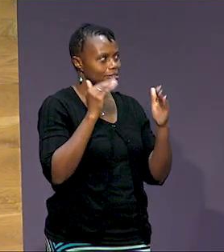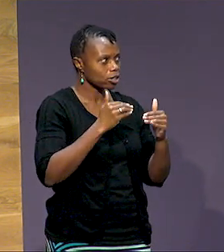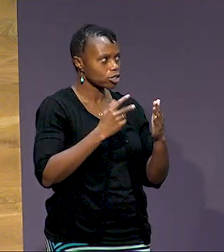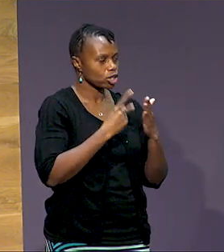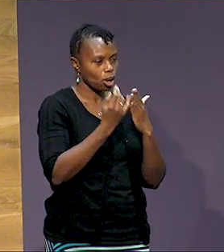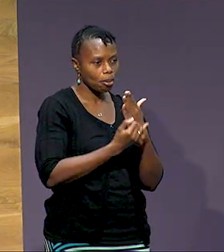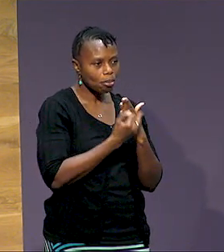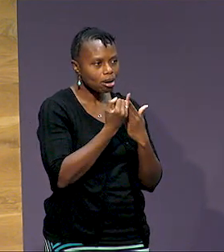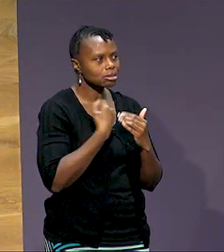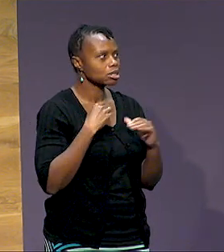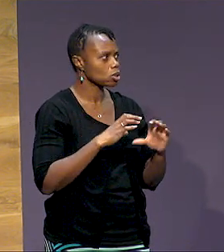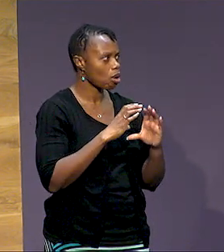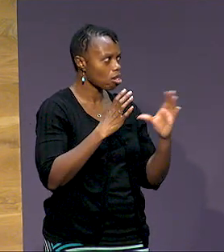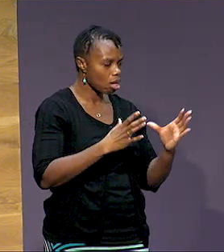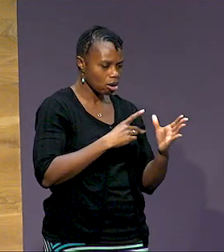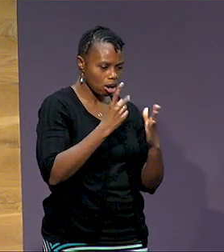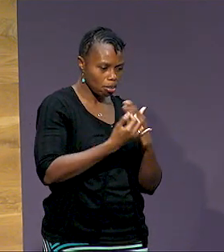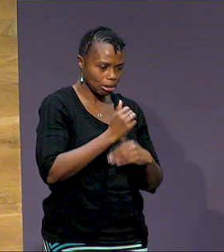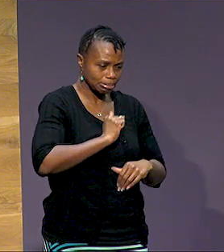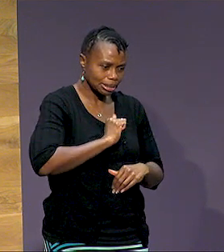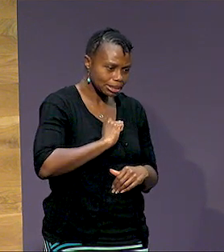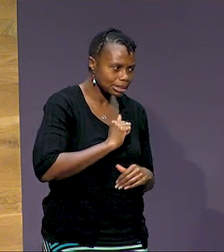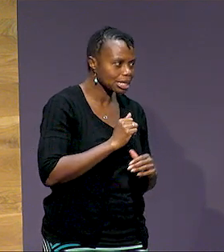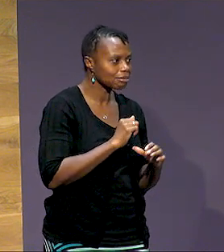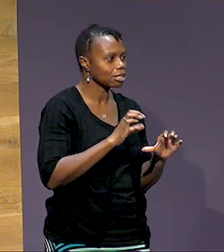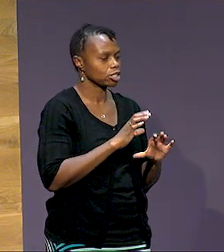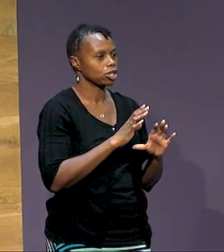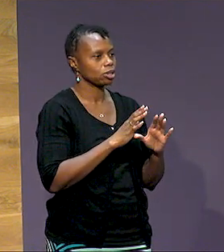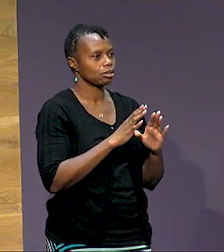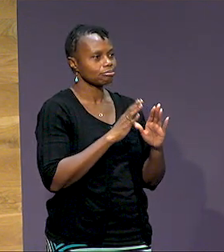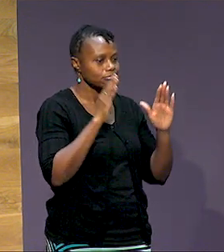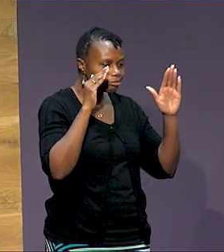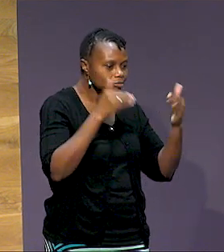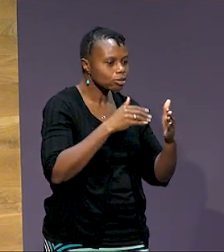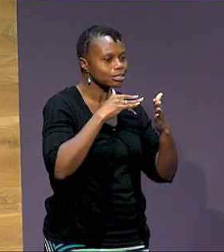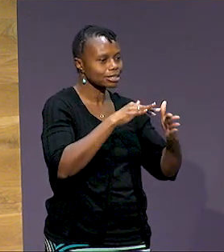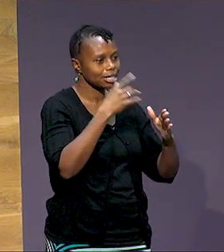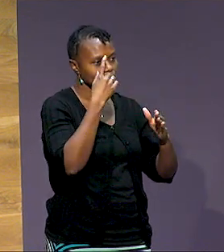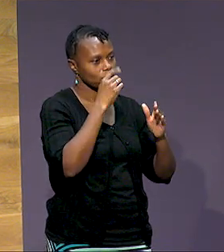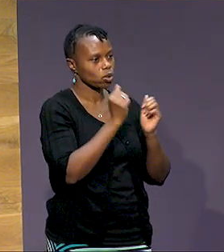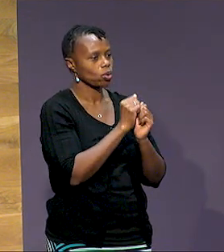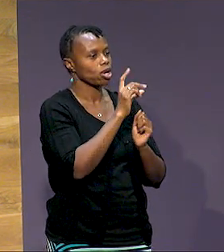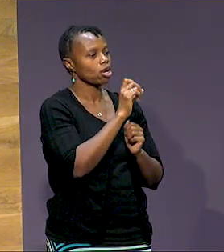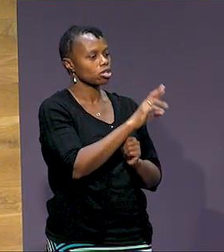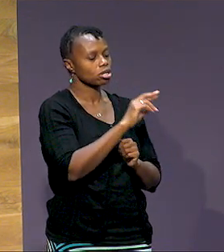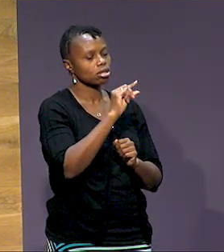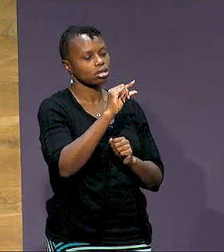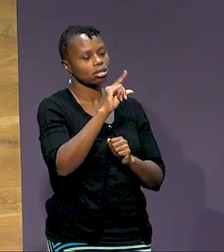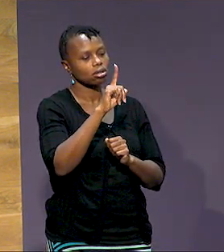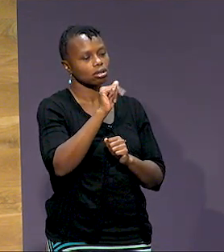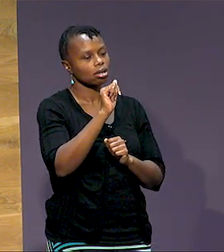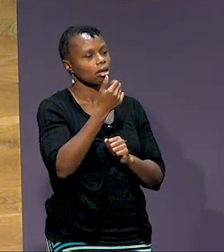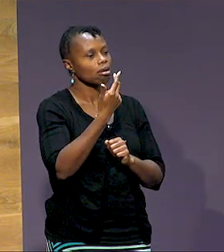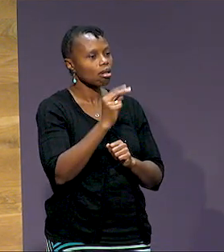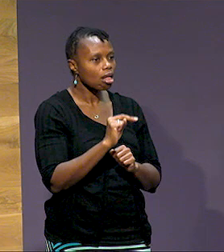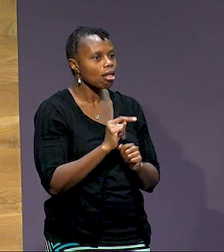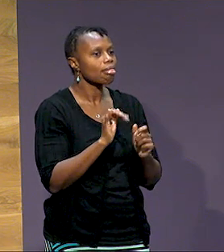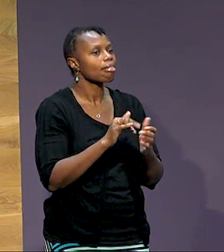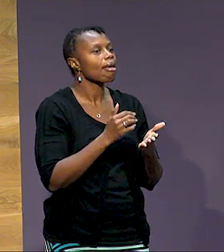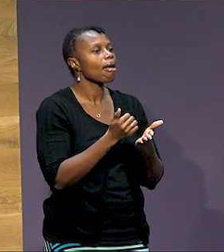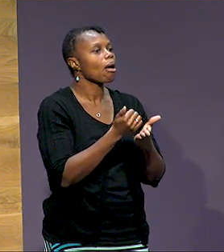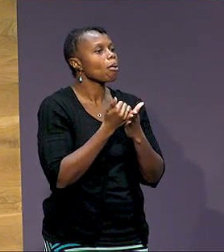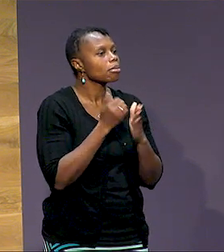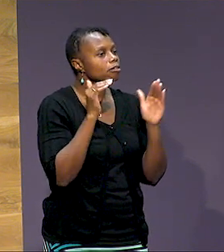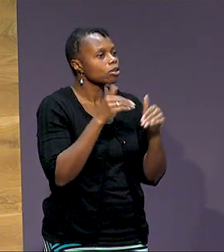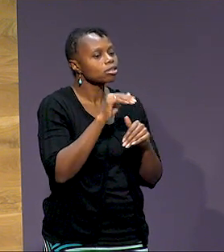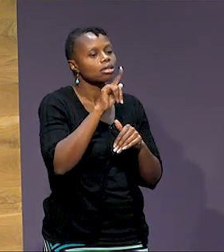projects on my own. I did a directed study with Dr. Glahn and Dr. Elliot Johnson, and that kind of dived into the question of literary analysis of the Bible,